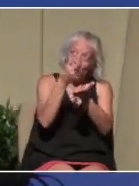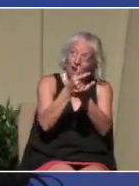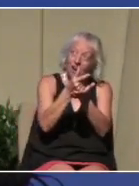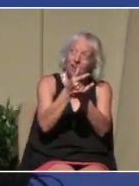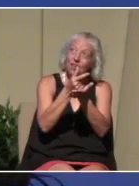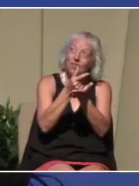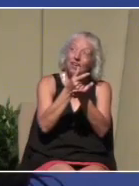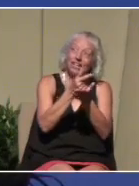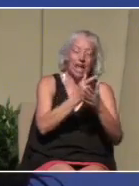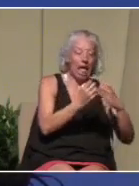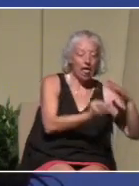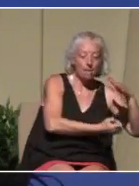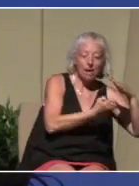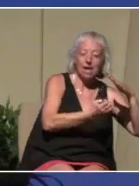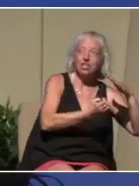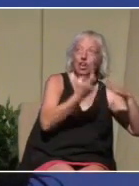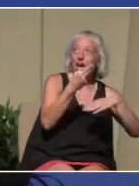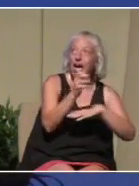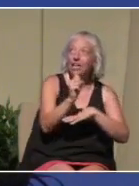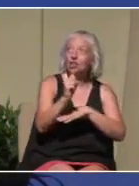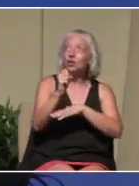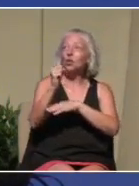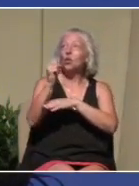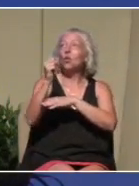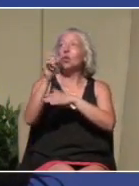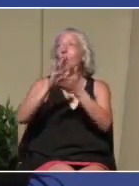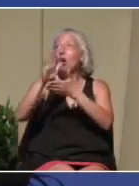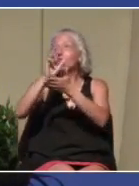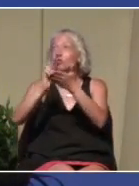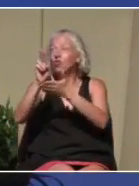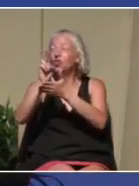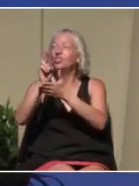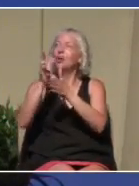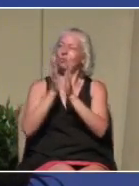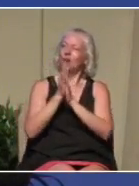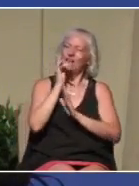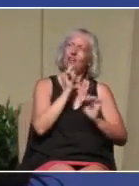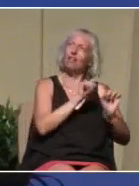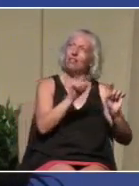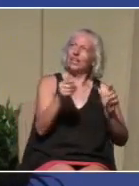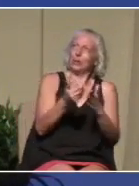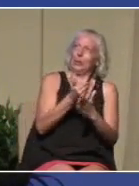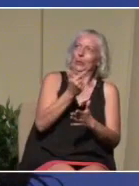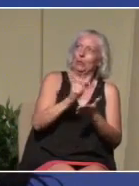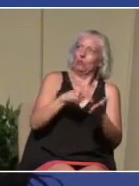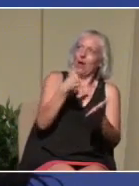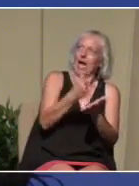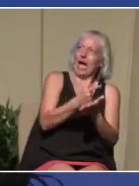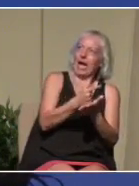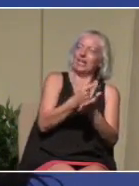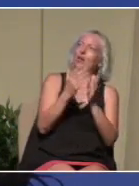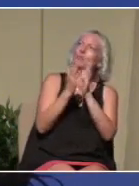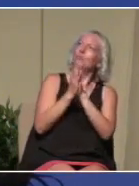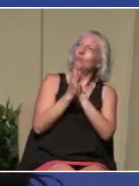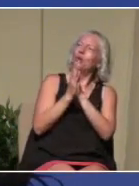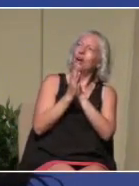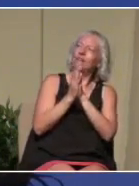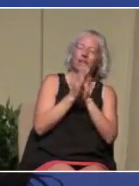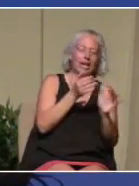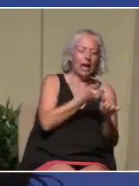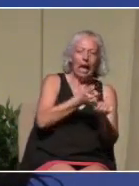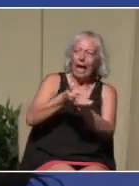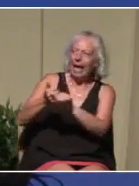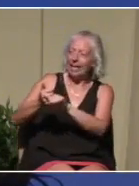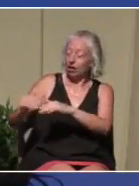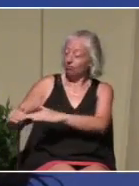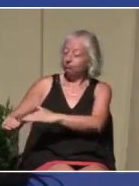from elementary, high school, and post-secondary colleges and universities. We pray that each of our precious children